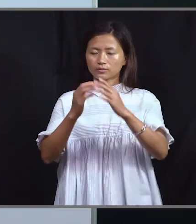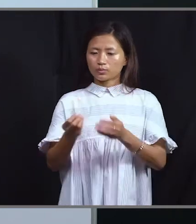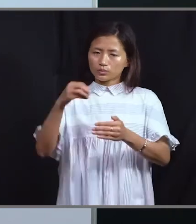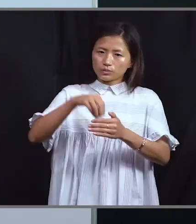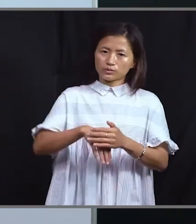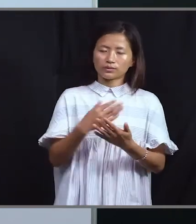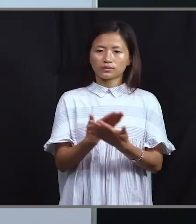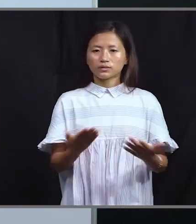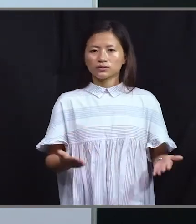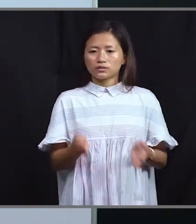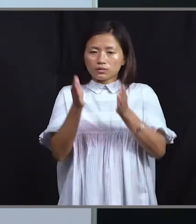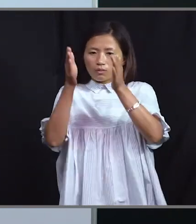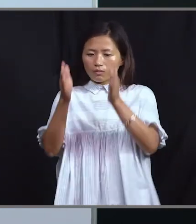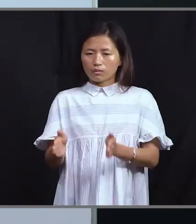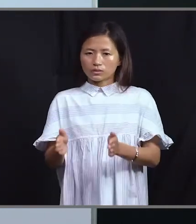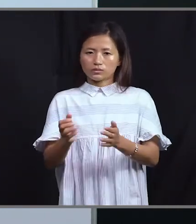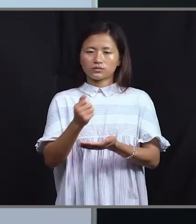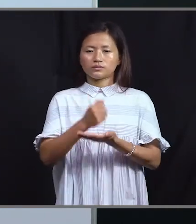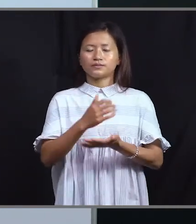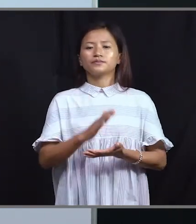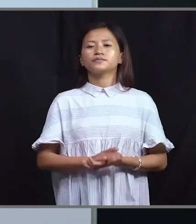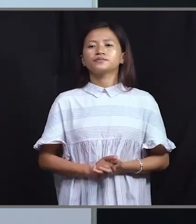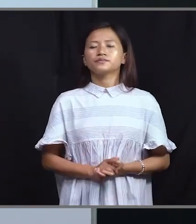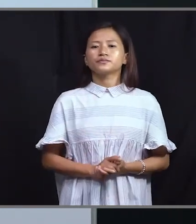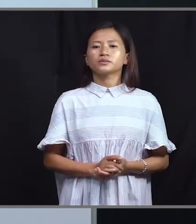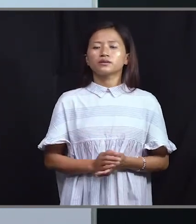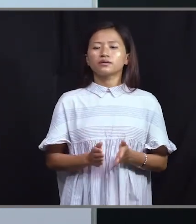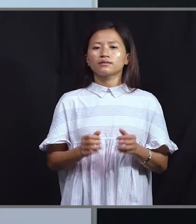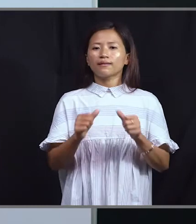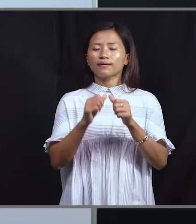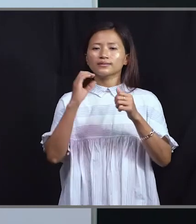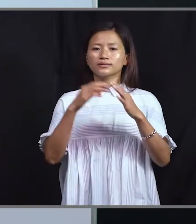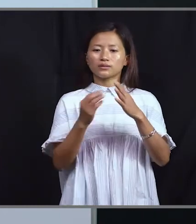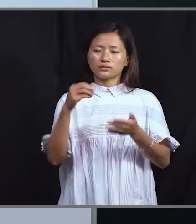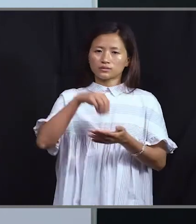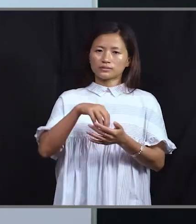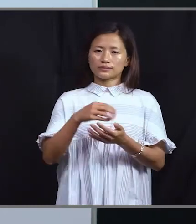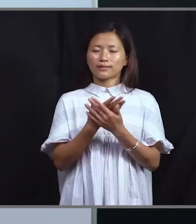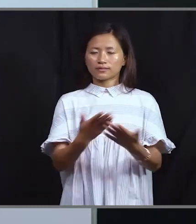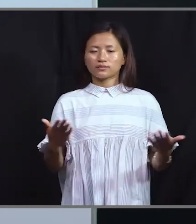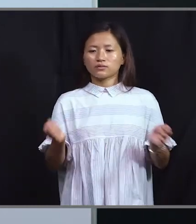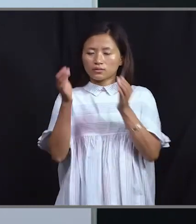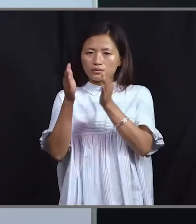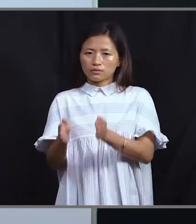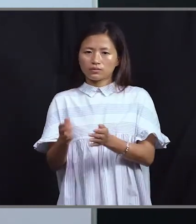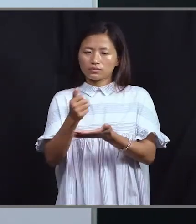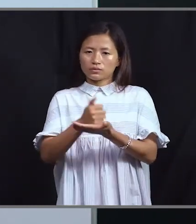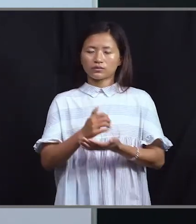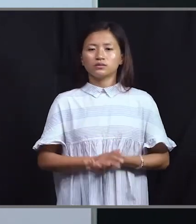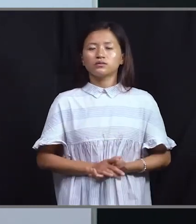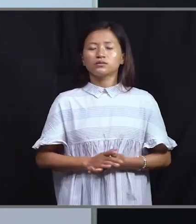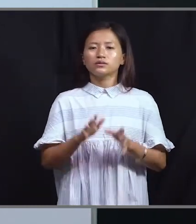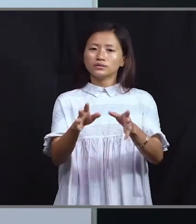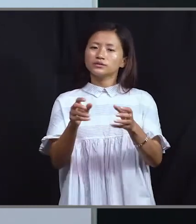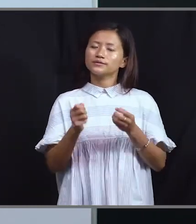in order. It is an act of arranging and putting things in order. So, in order to achieve